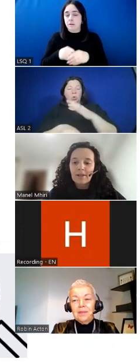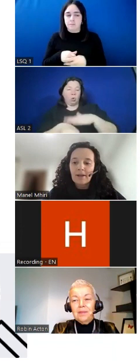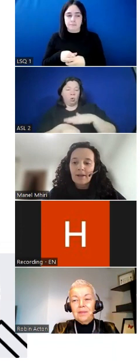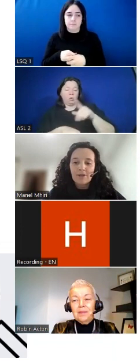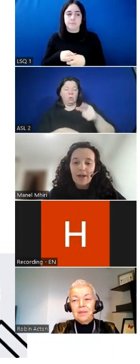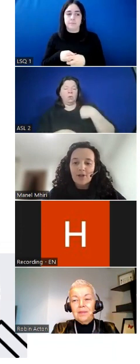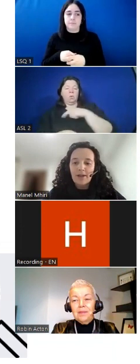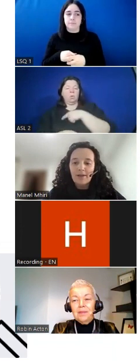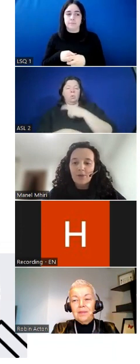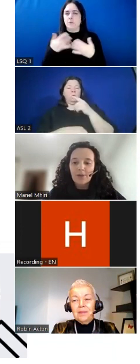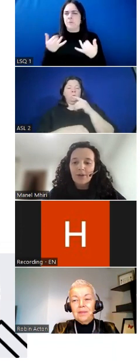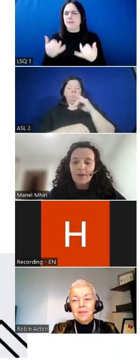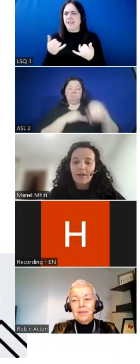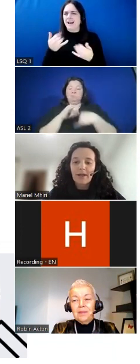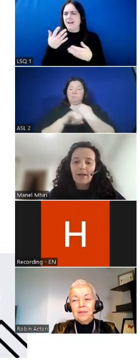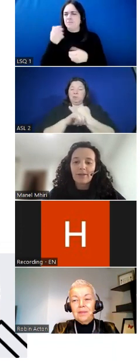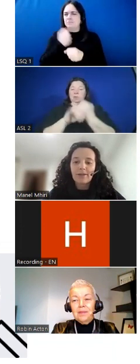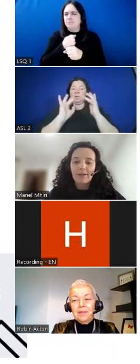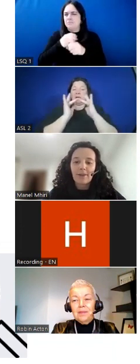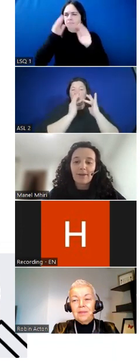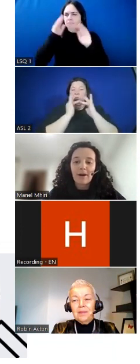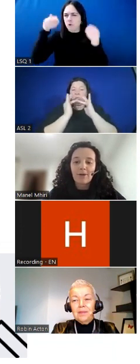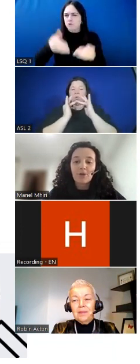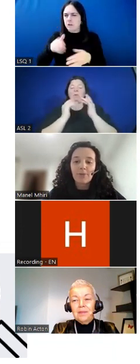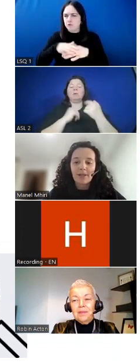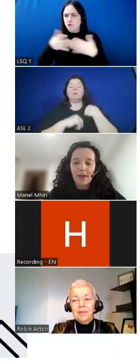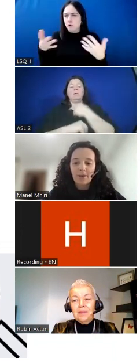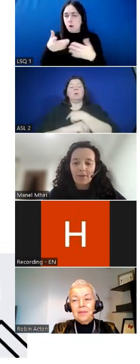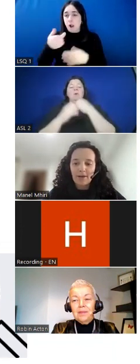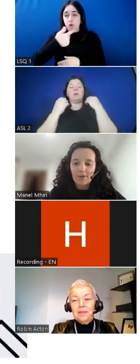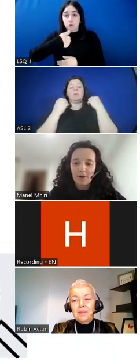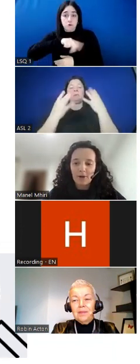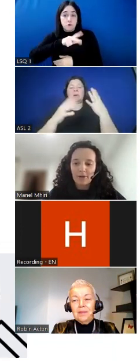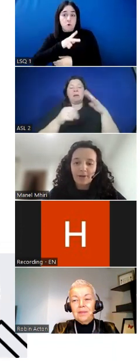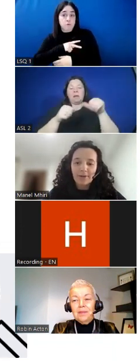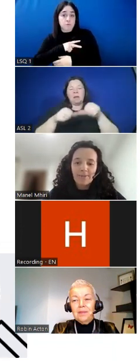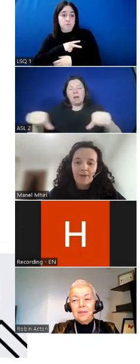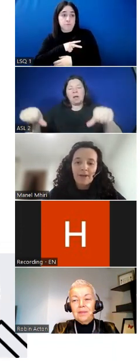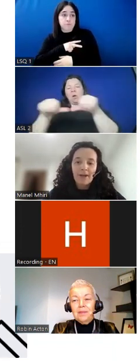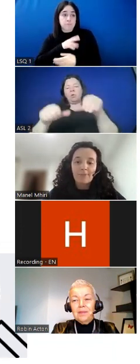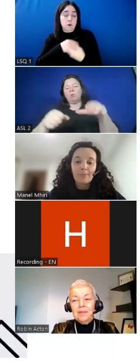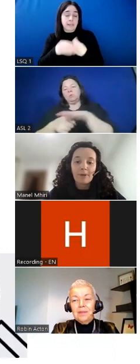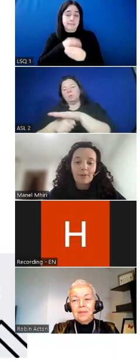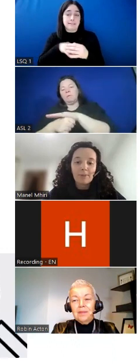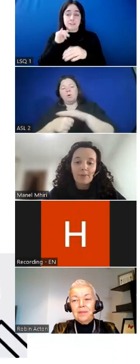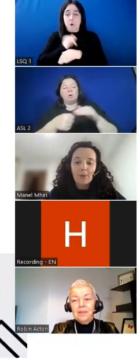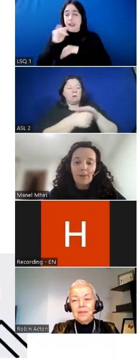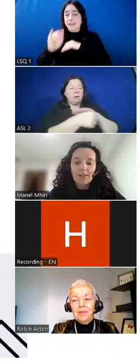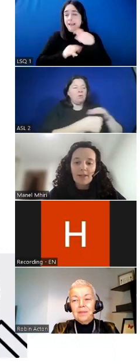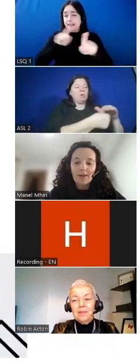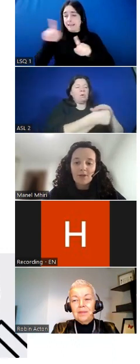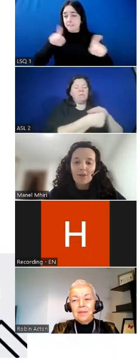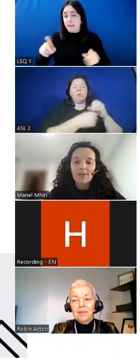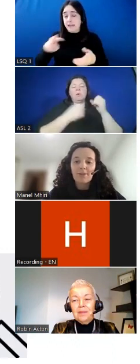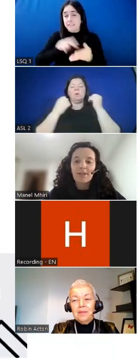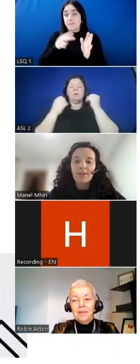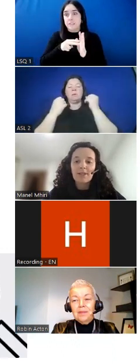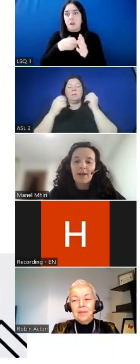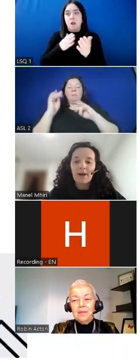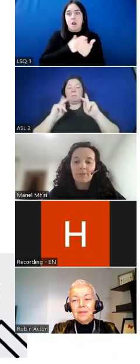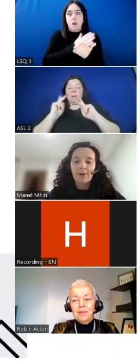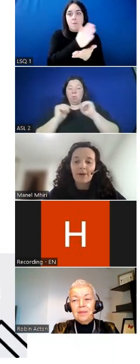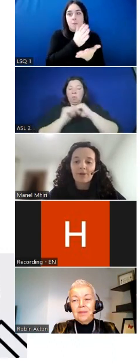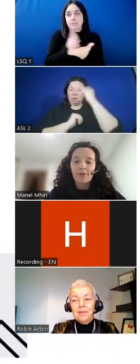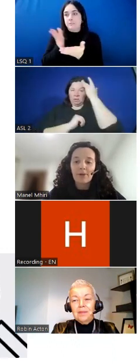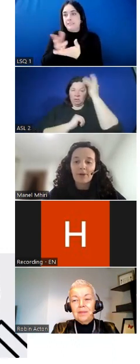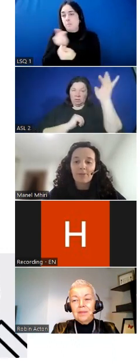an international network and there are so many areas to cover, and because people with intellectual disabilities